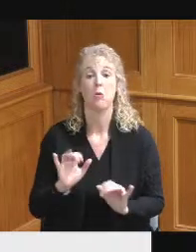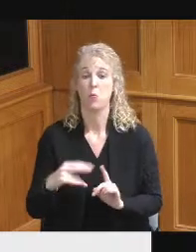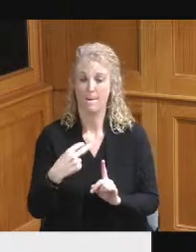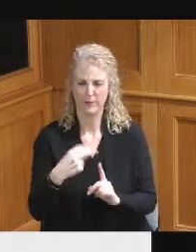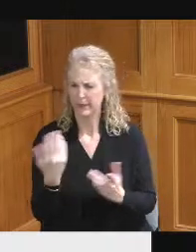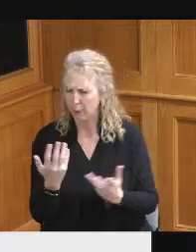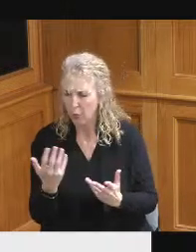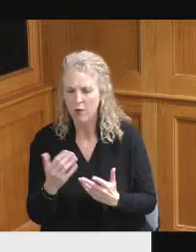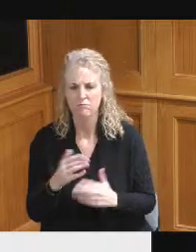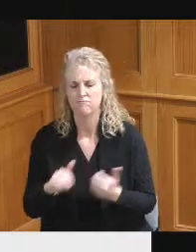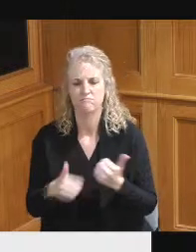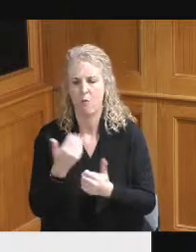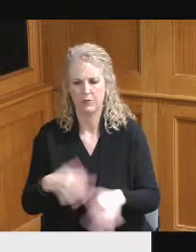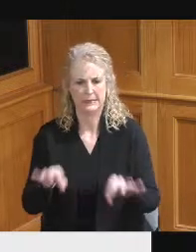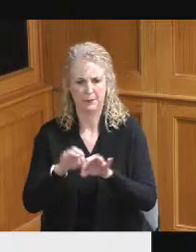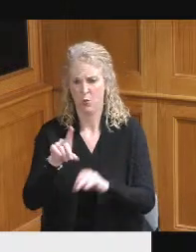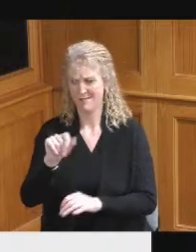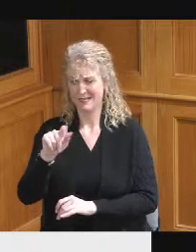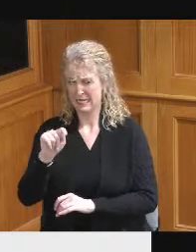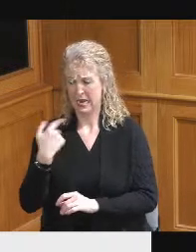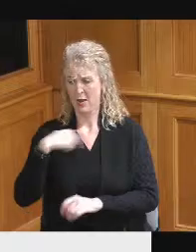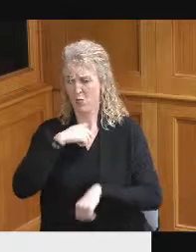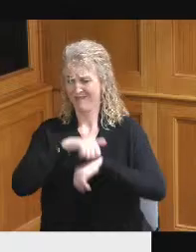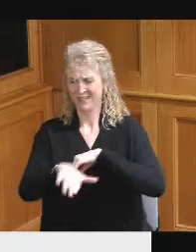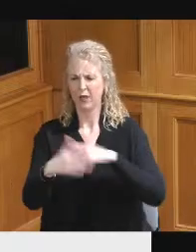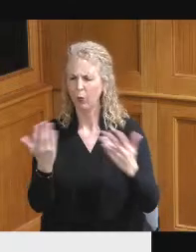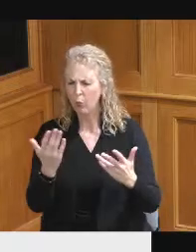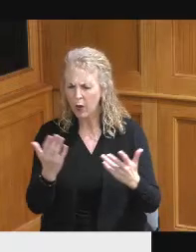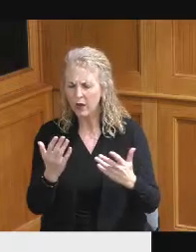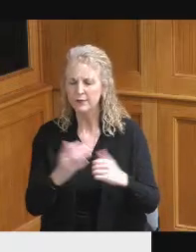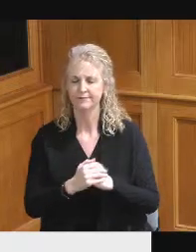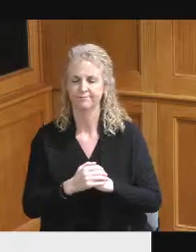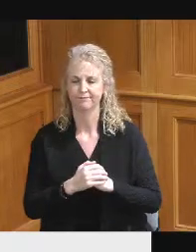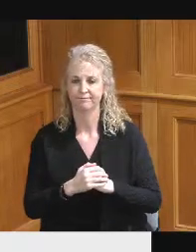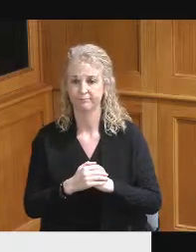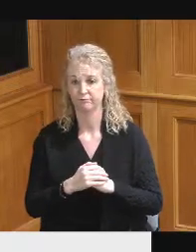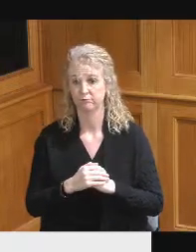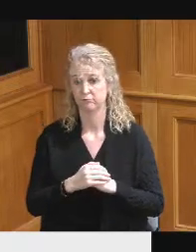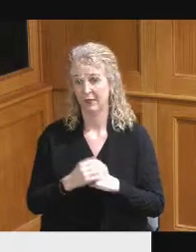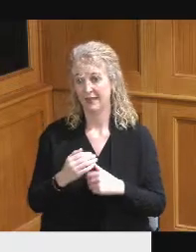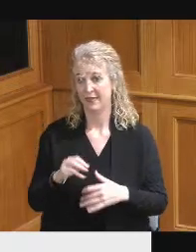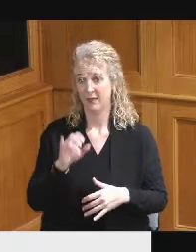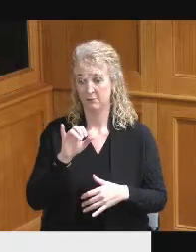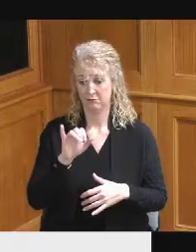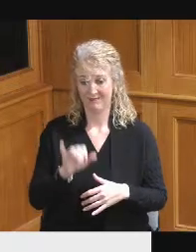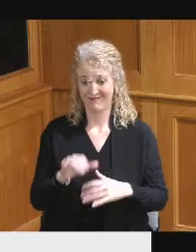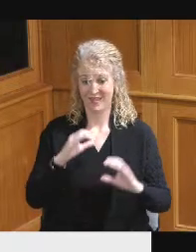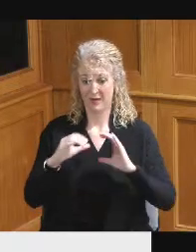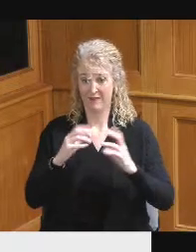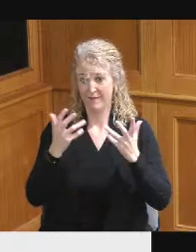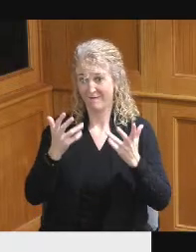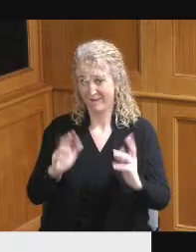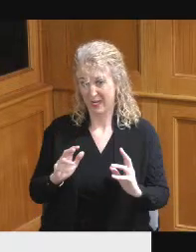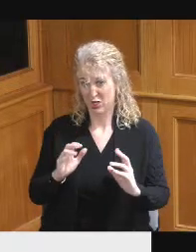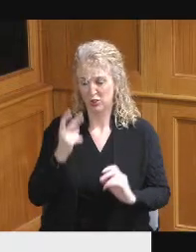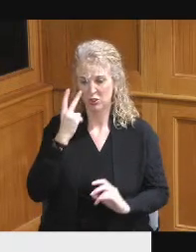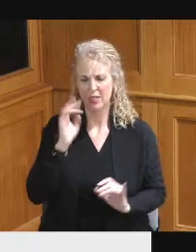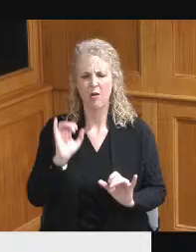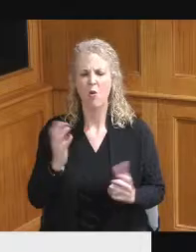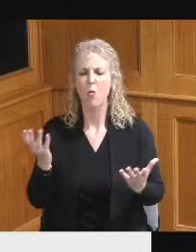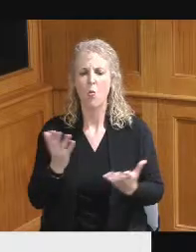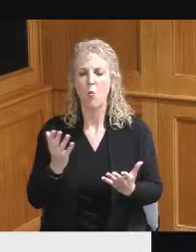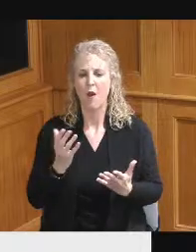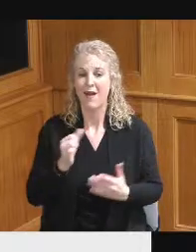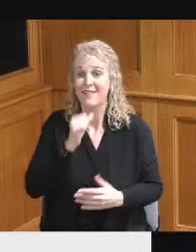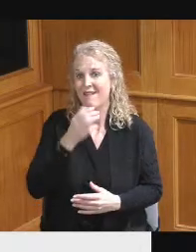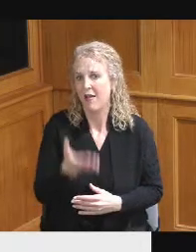was provided during COVID-19 for situational awareness and action, and then to help us identify what was missing and what was